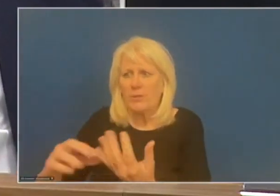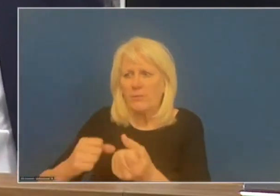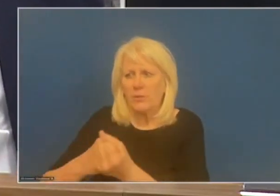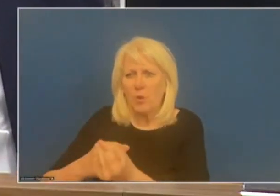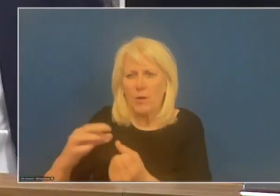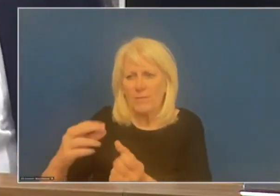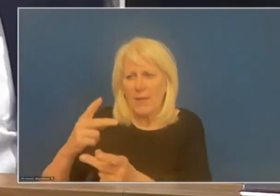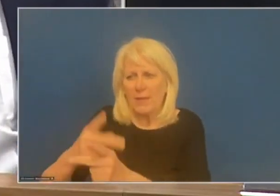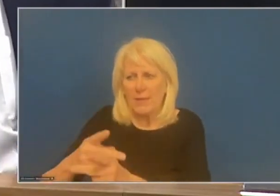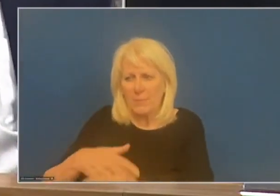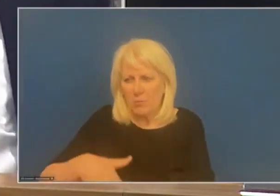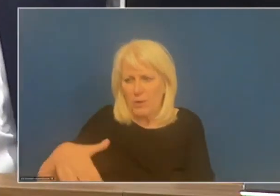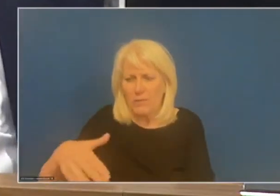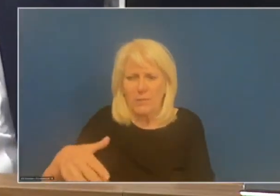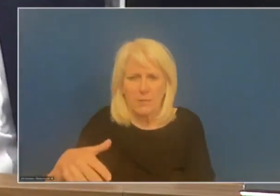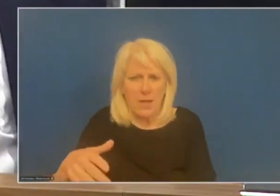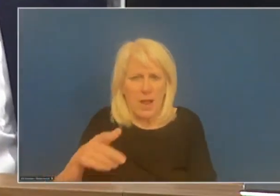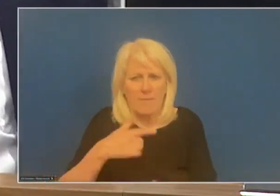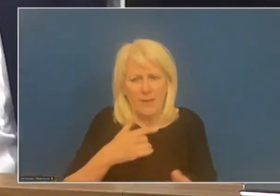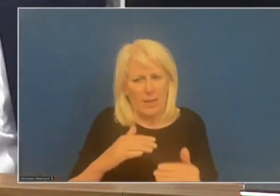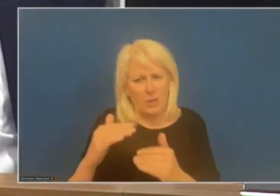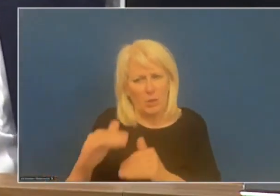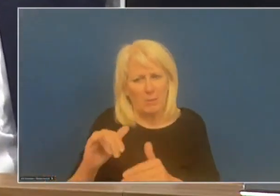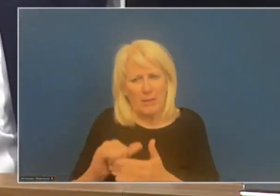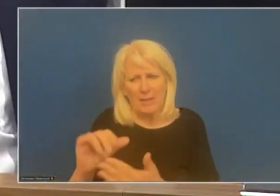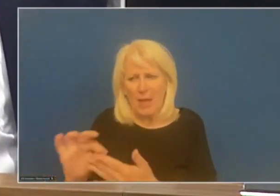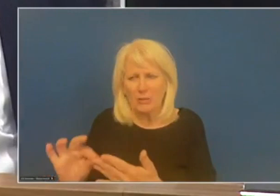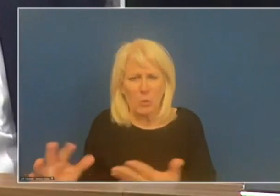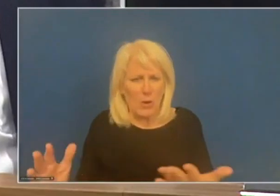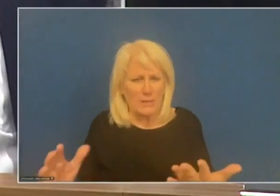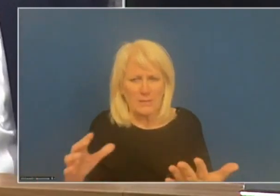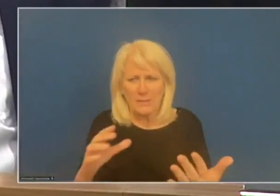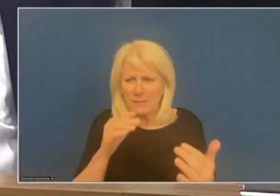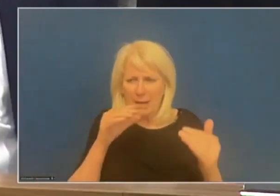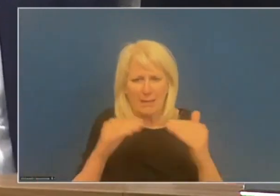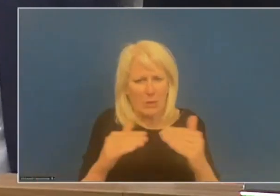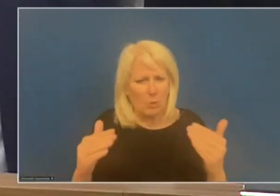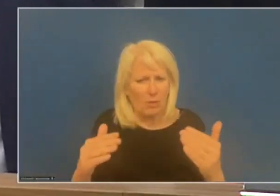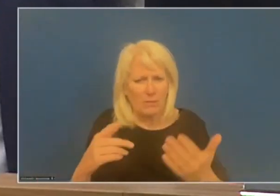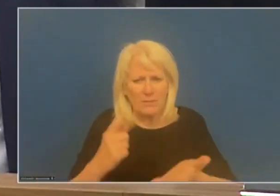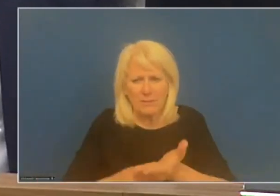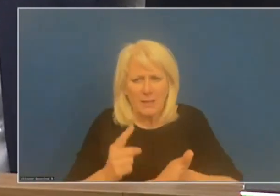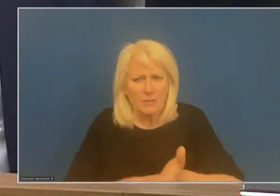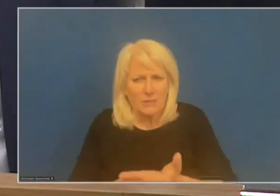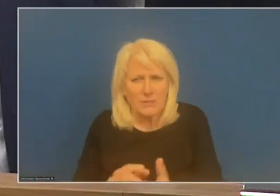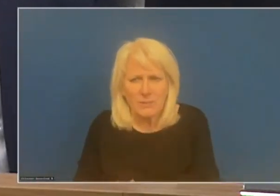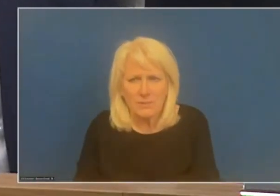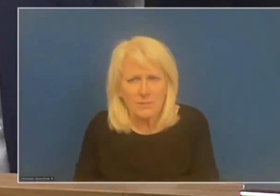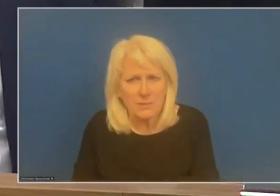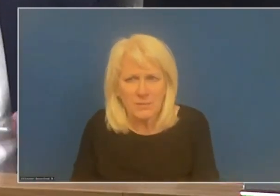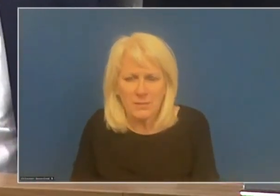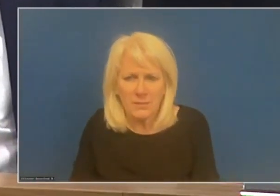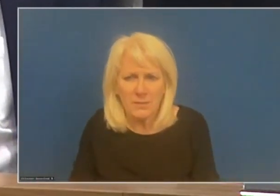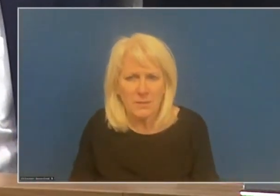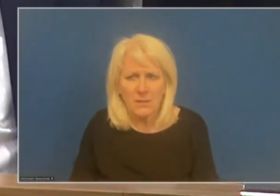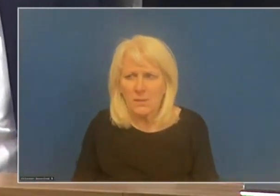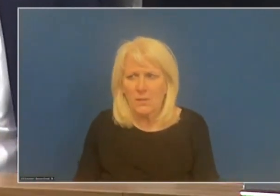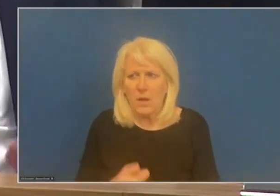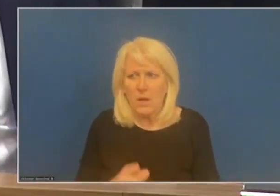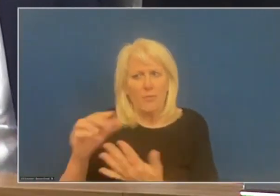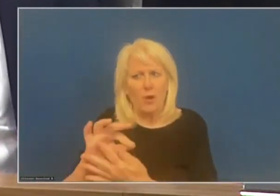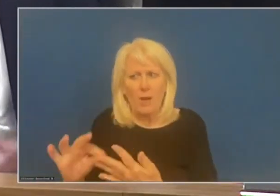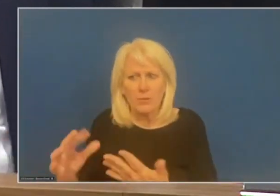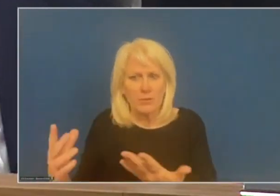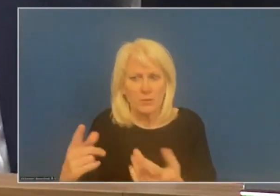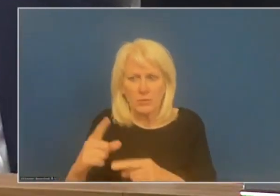think we're limiting their choice and not fully having a full discussion with them about what other options might be available to them in